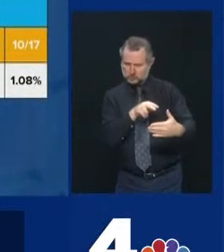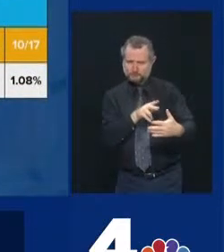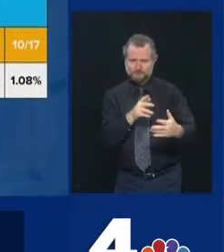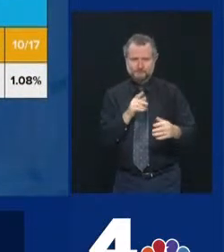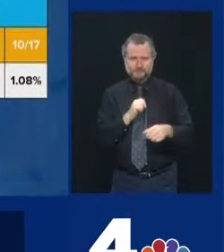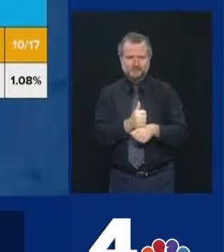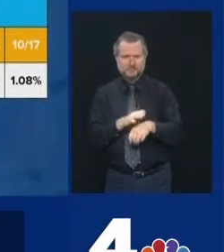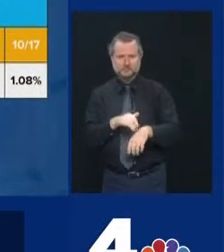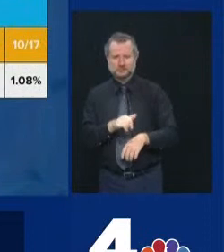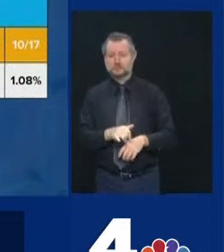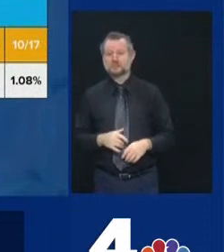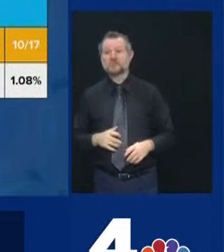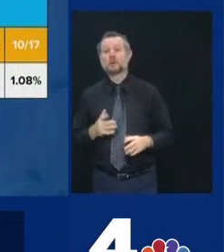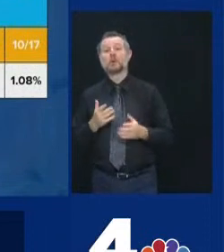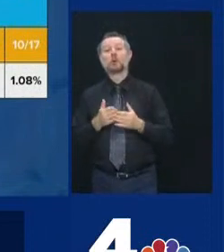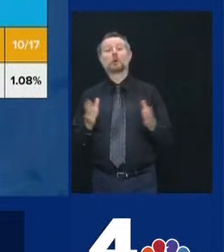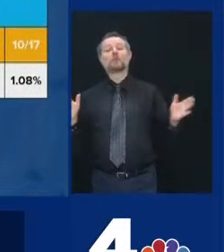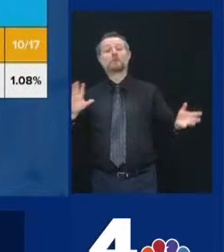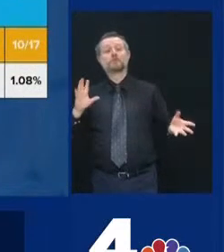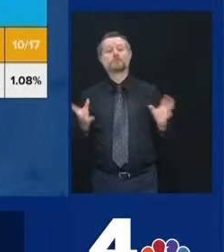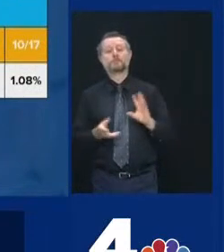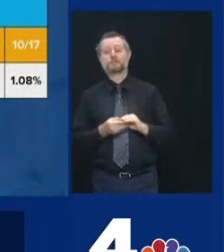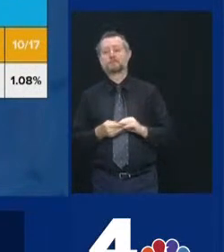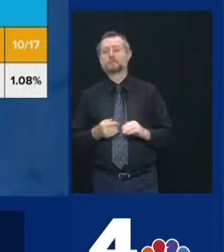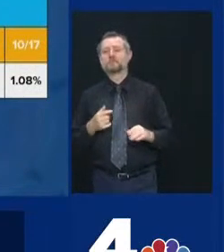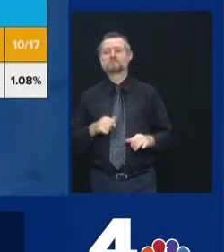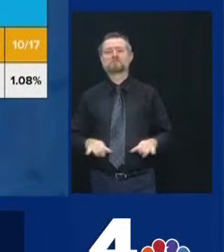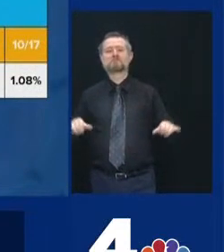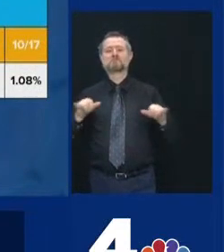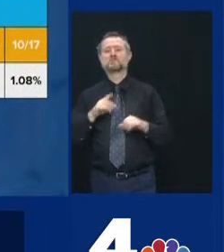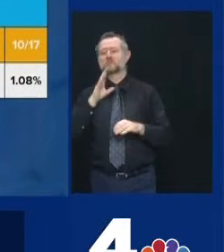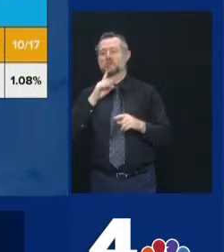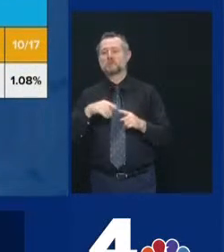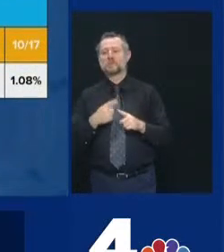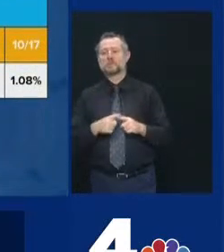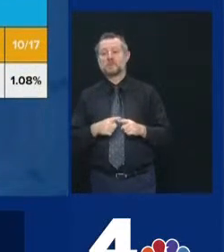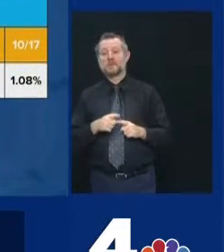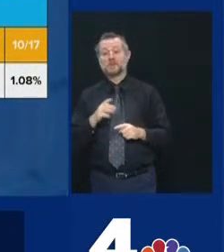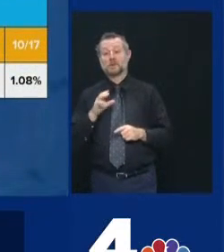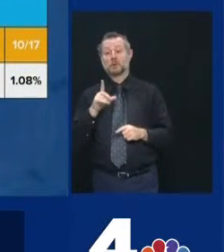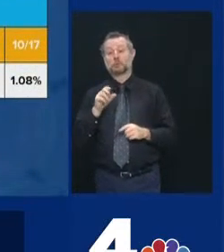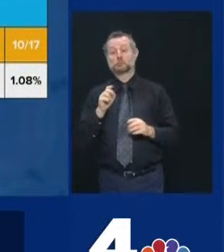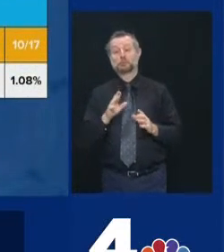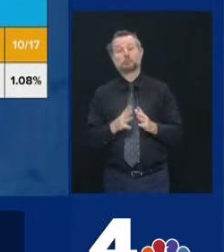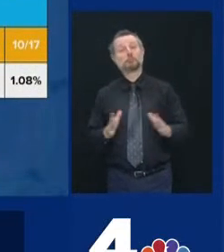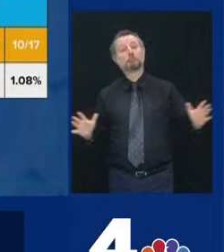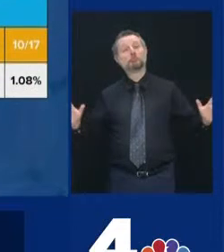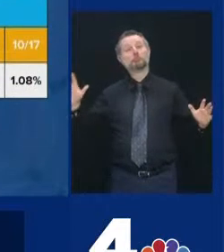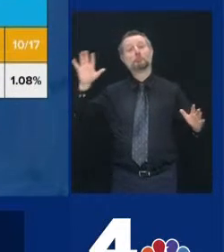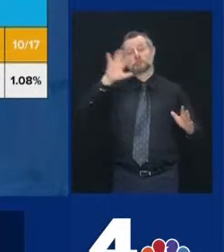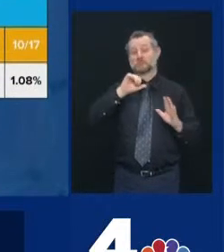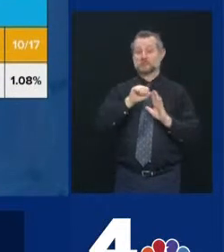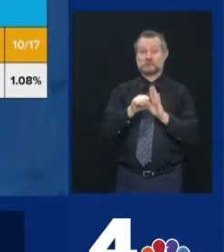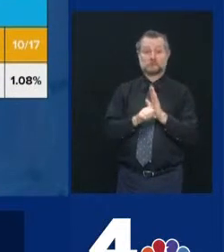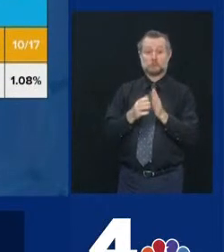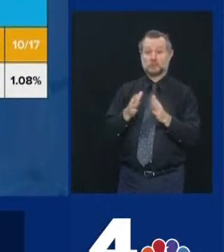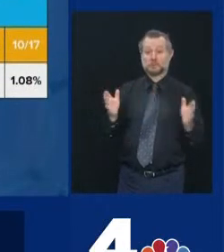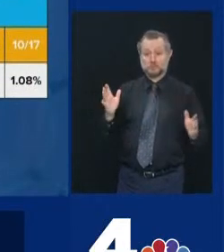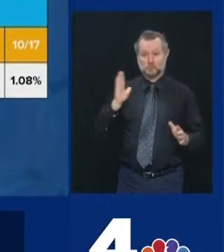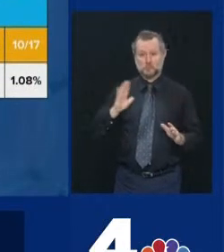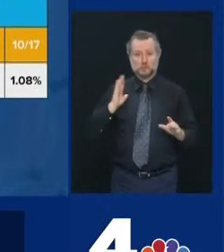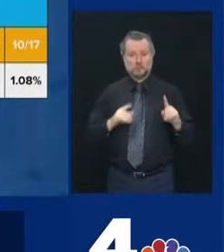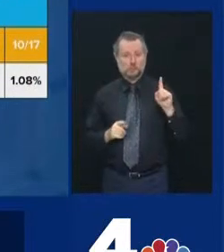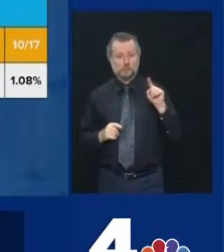Overall, we've been talking about the clusters. But statewide, we were at